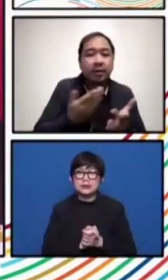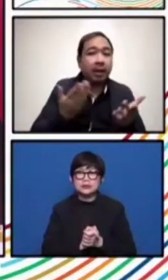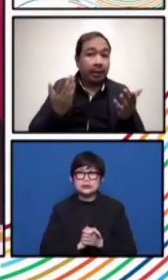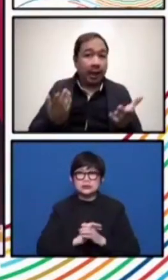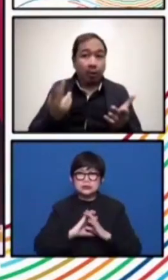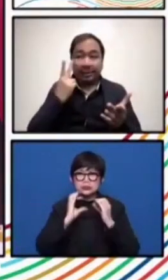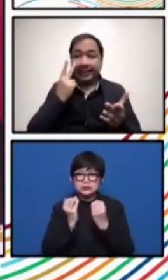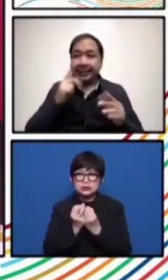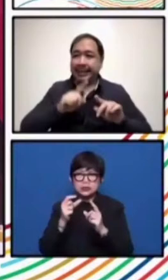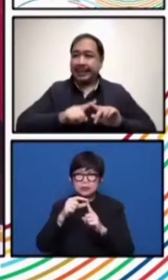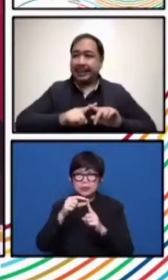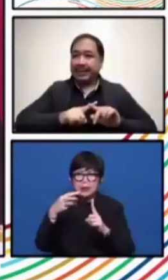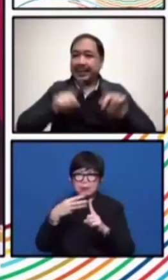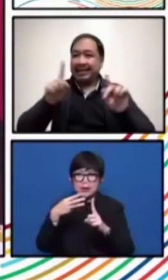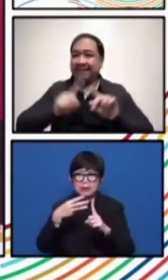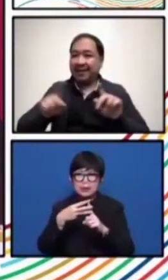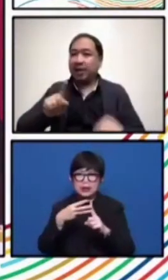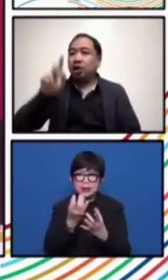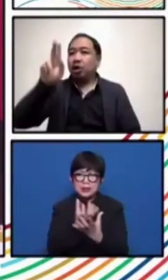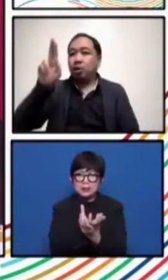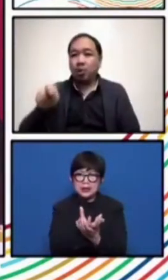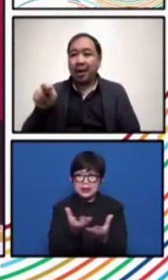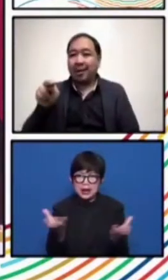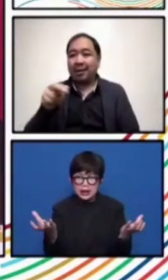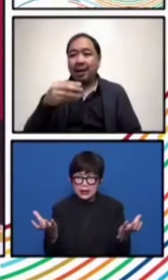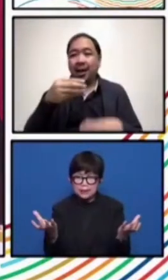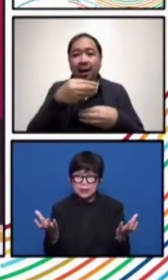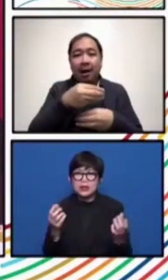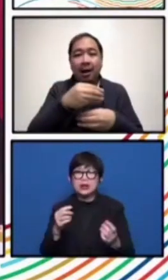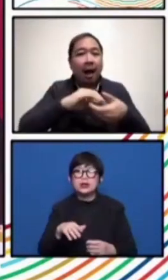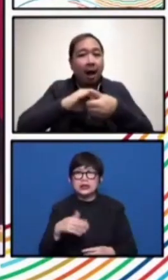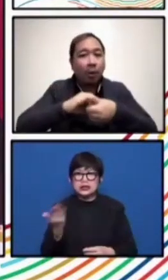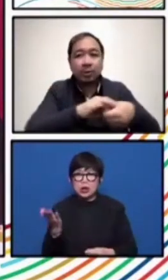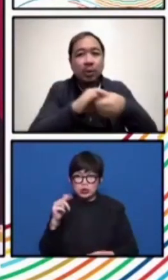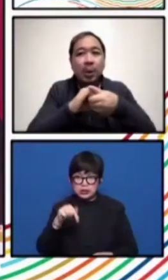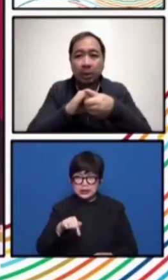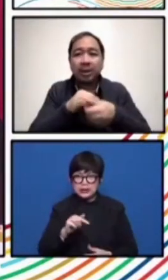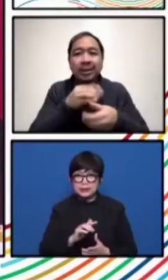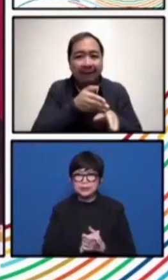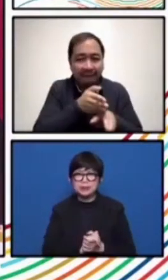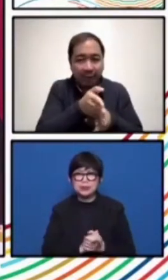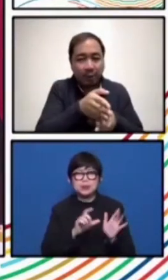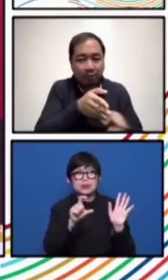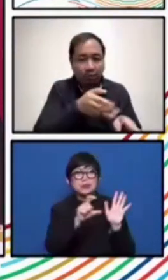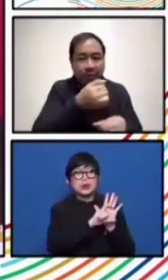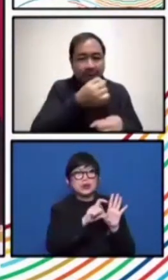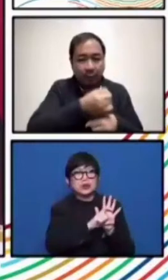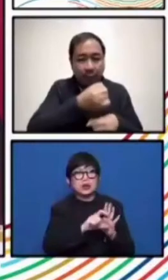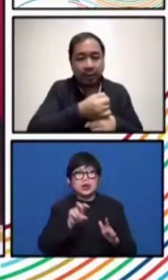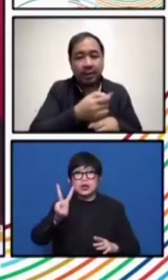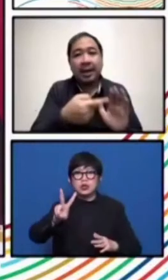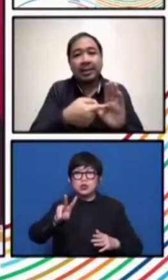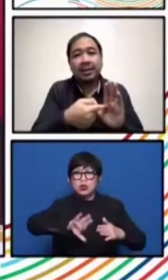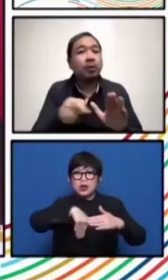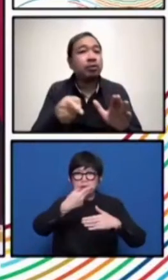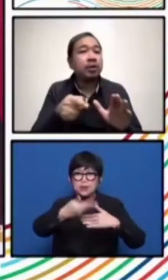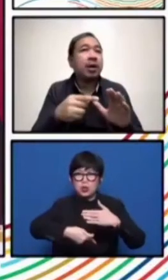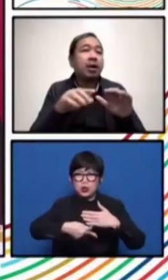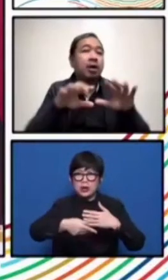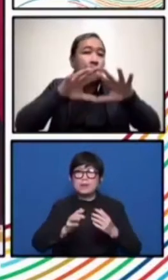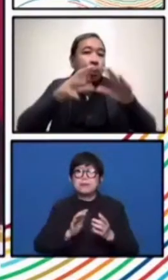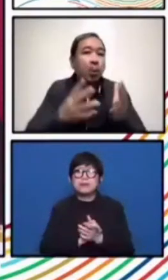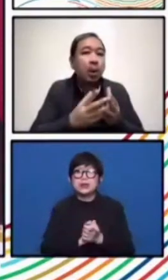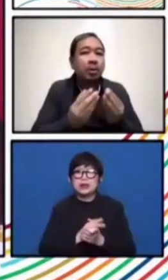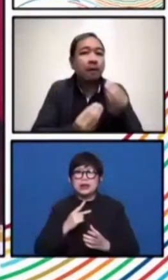field and just only this year for example the world food program has worked with with